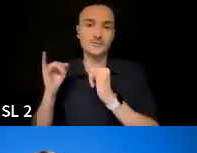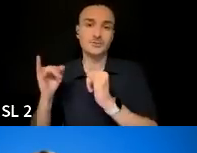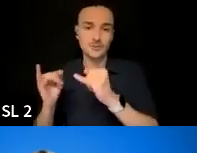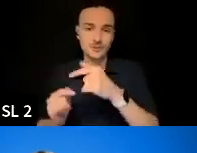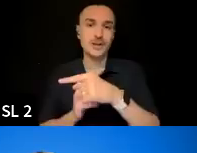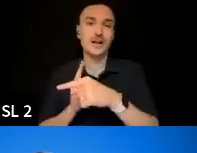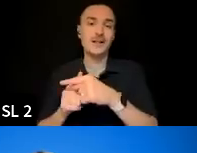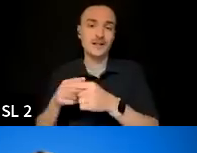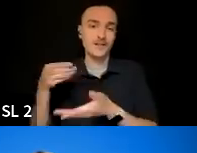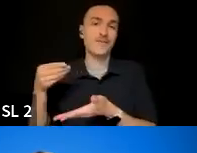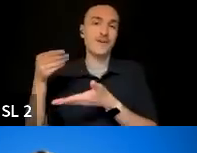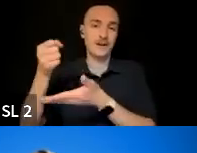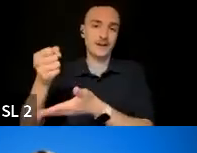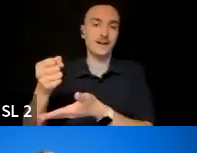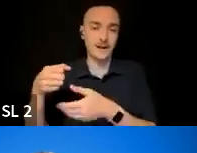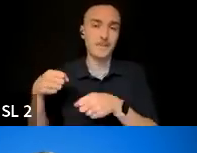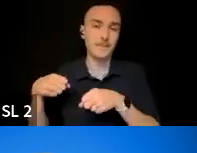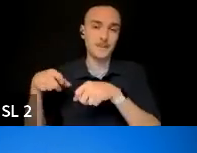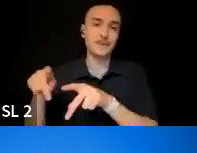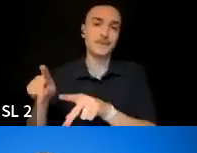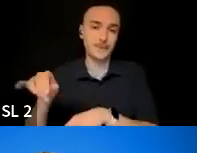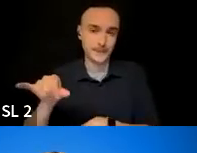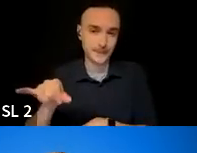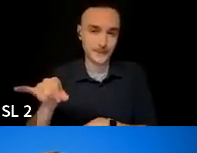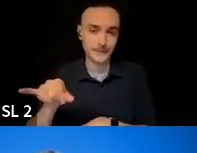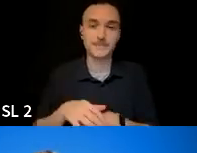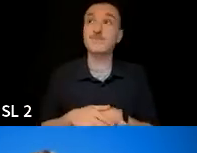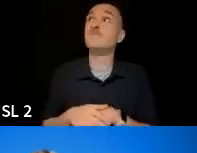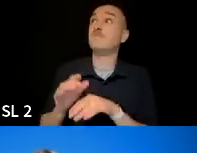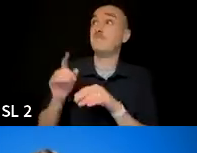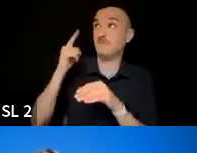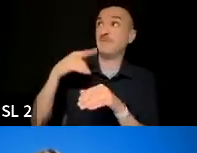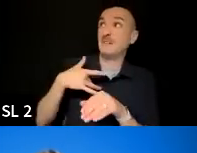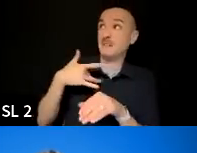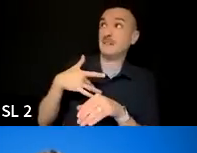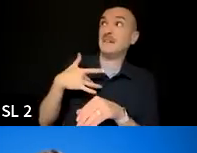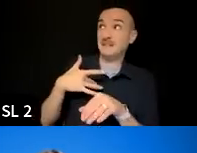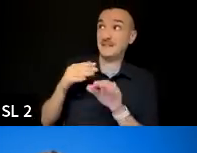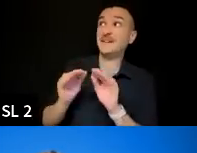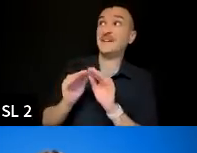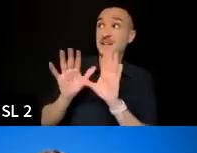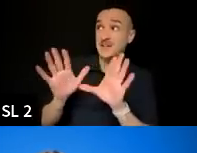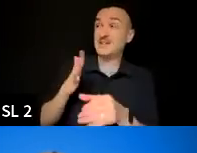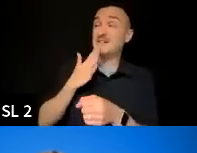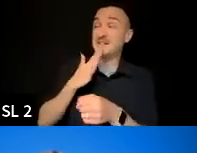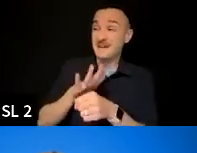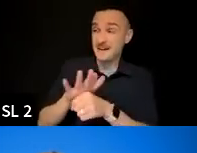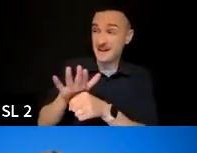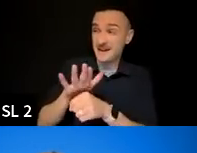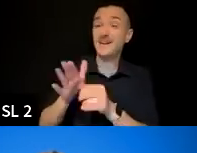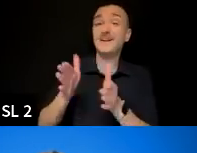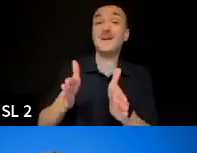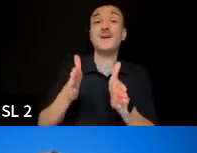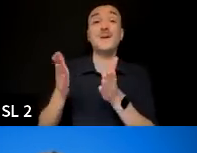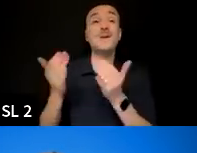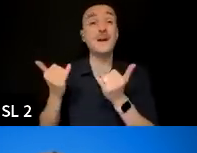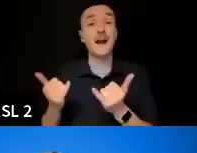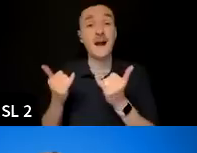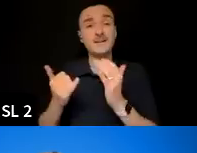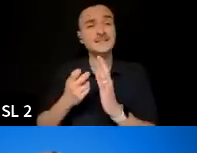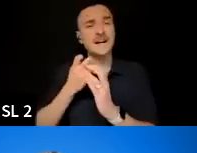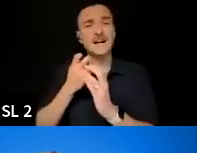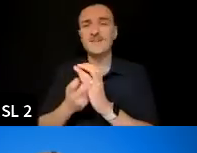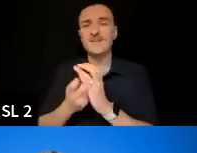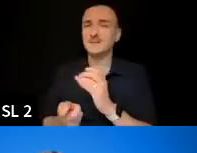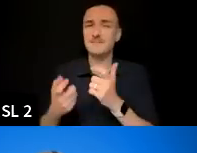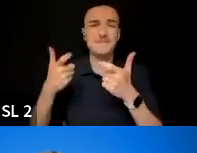Sherry, I think at this point we've laid the groundwork, and it's time to dive into one of the biggest sets of questions that we receive at NIH. What's